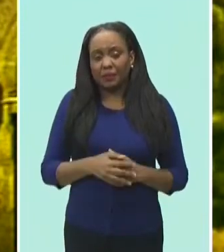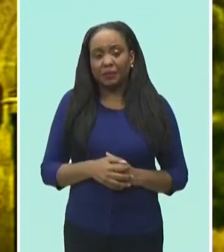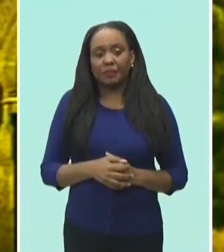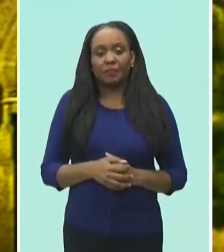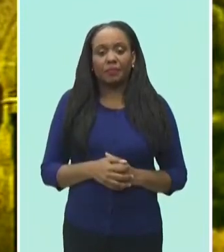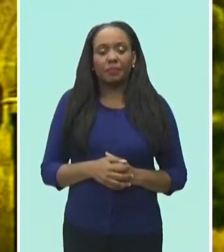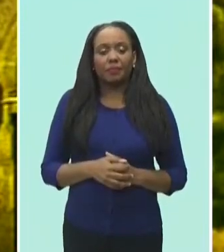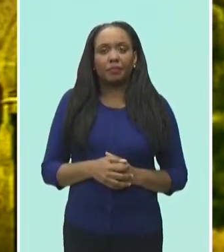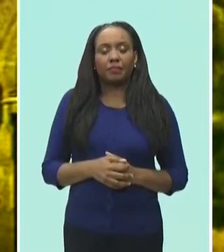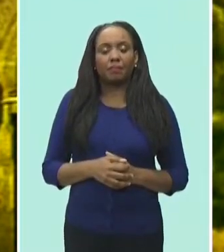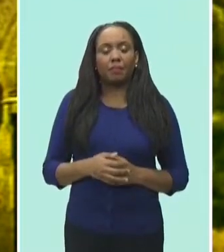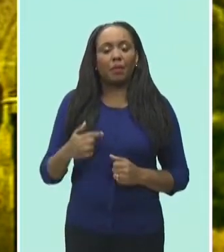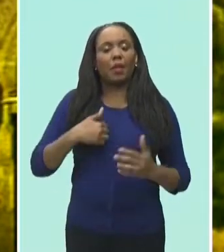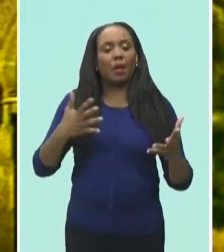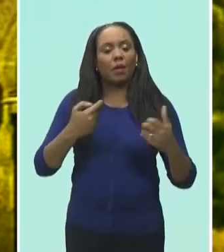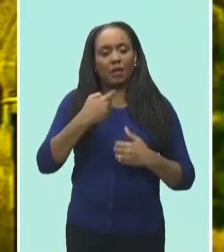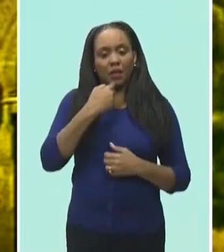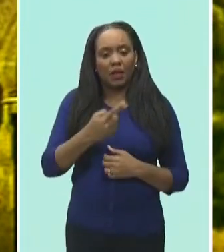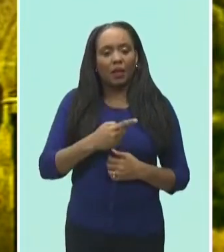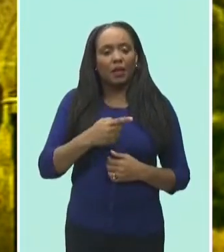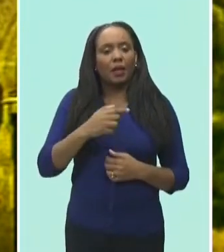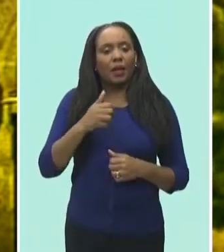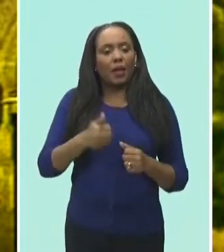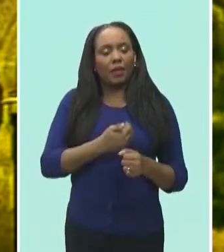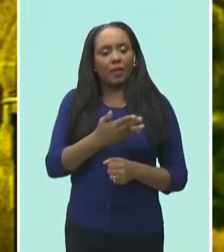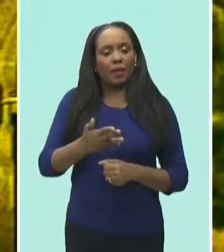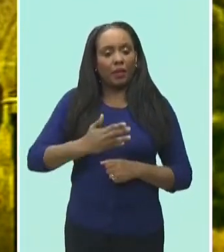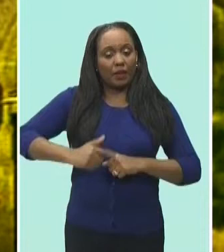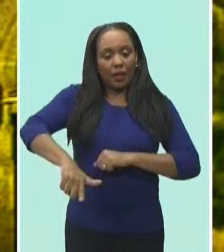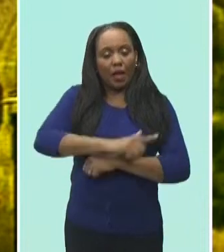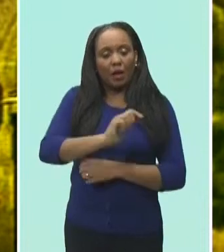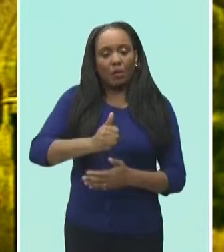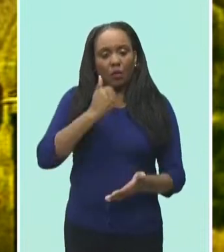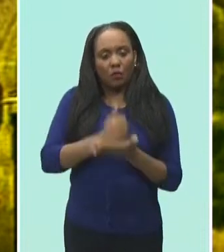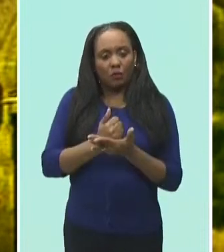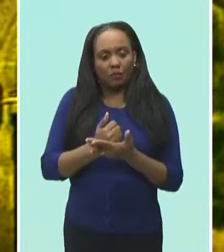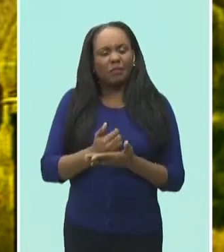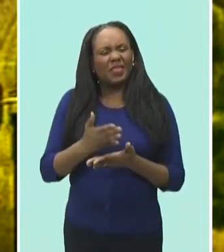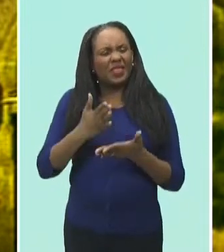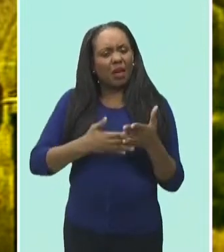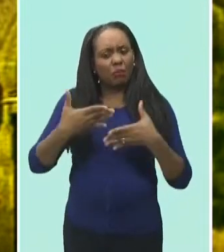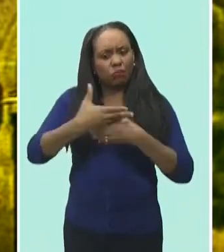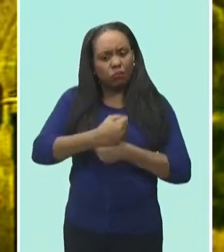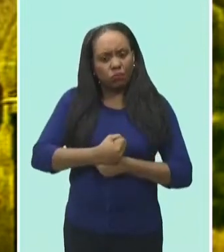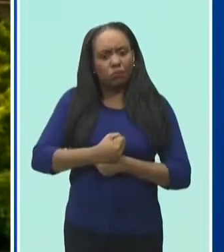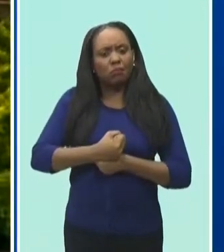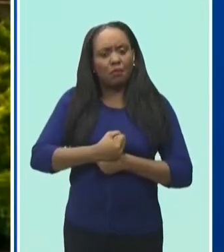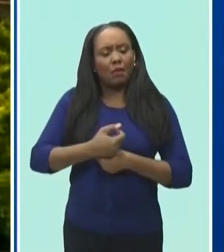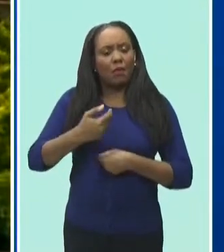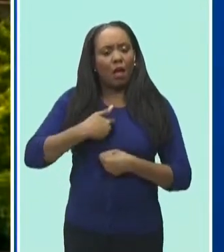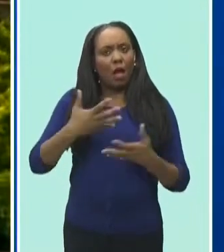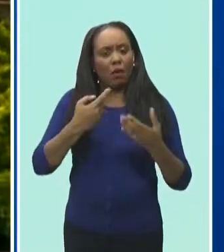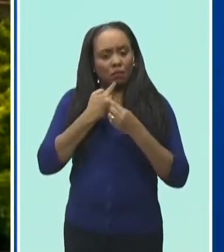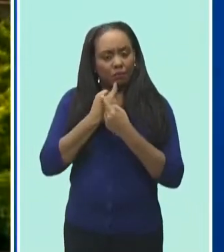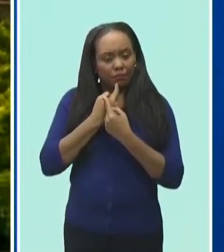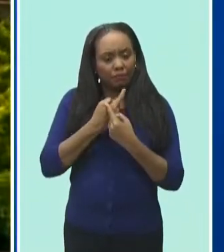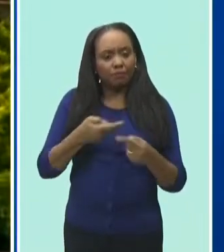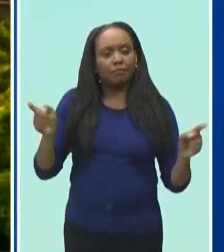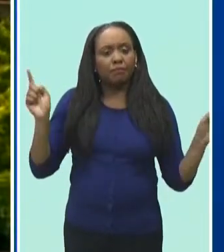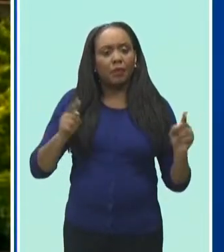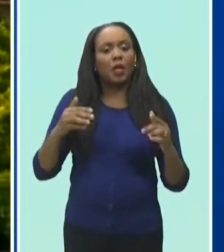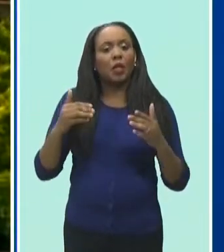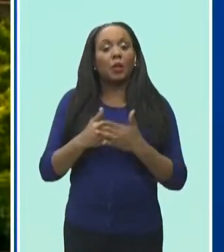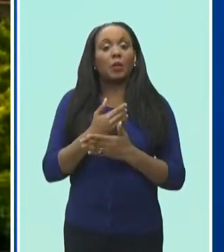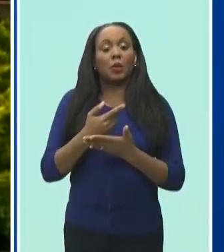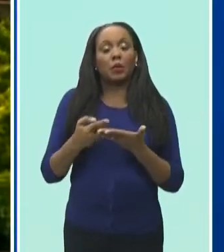those land acquisitions were approved. So Lisa, those are just some of the highlights of parliamentary debate today. And I can also tell you that up to news time, a new debate